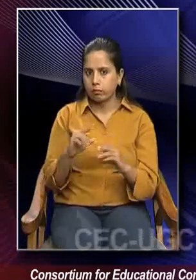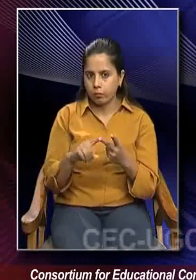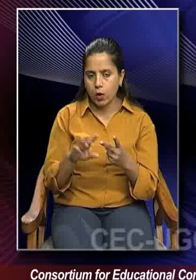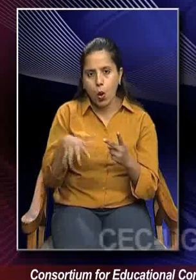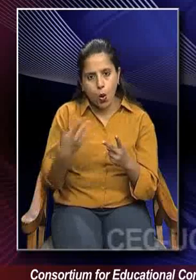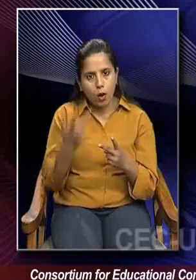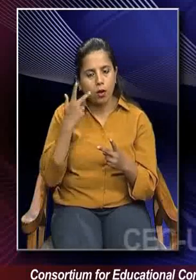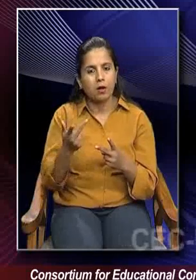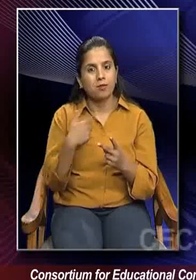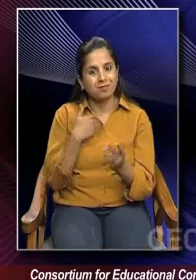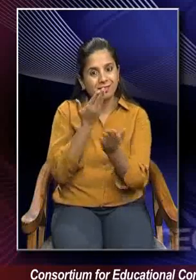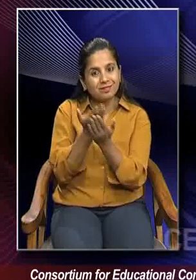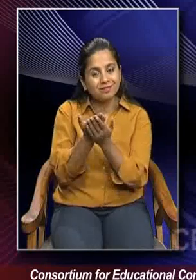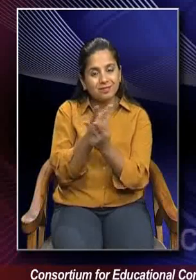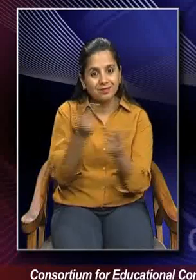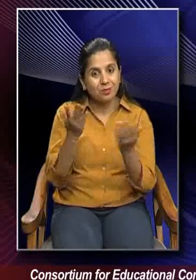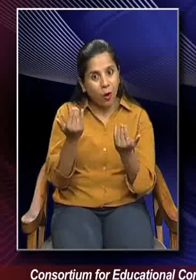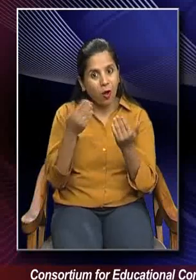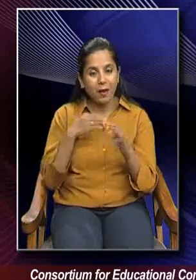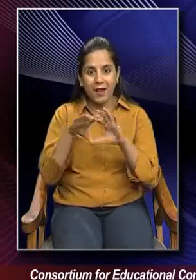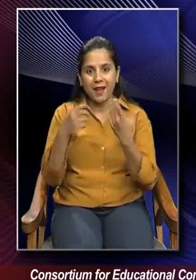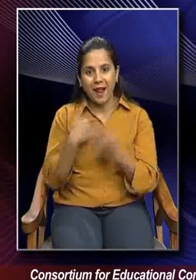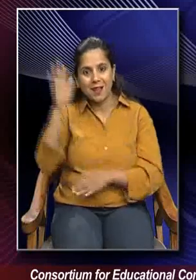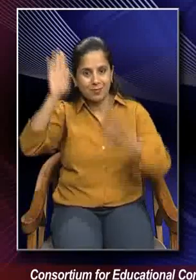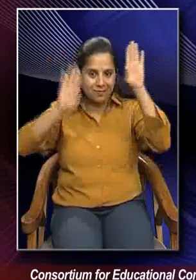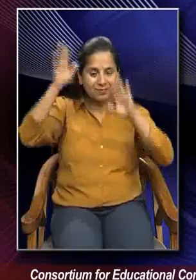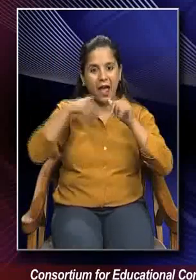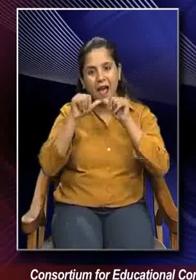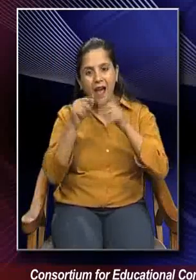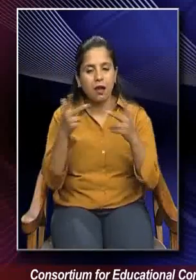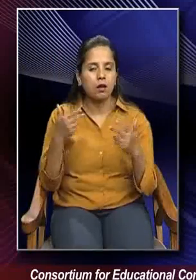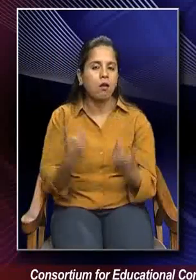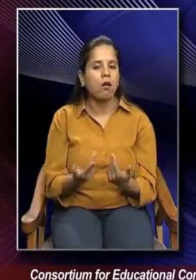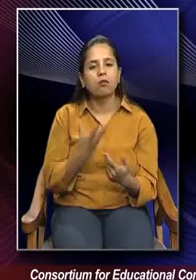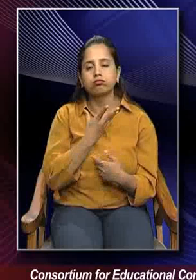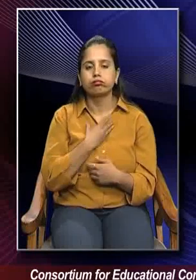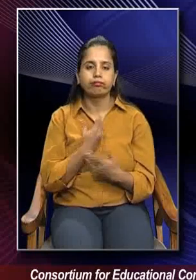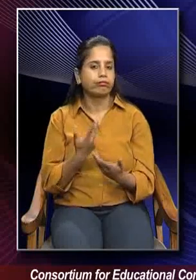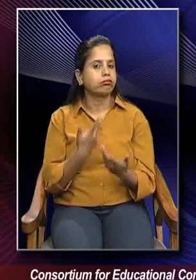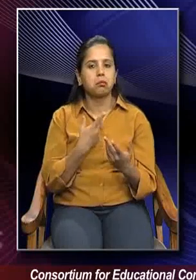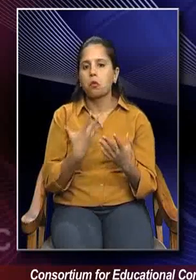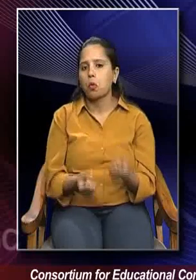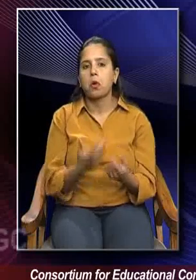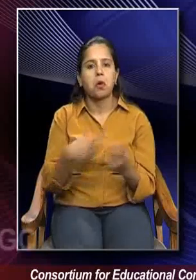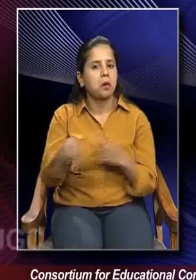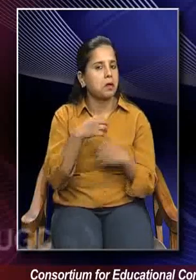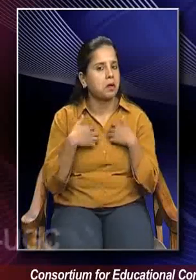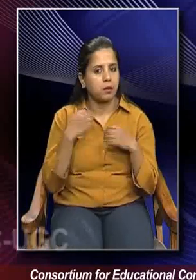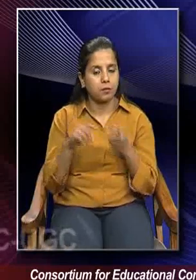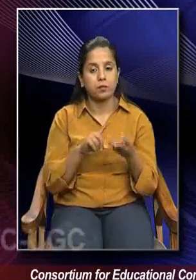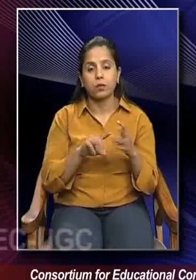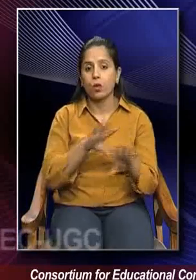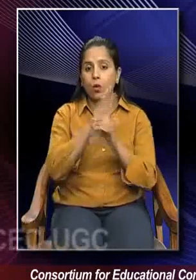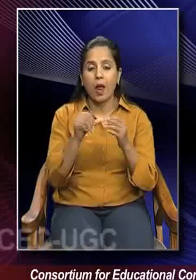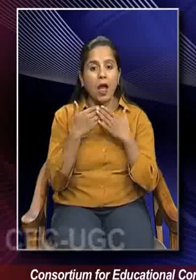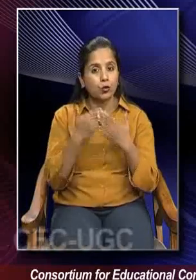decreased participation in the class, and reduced the overall